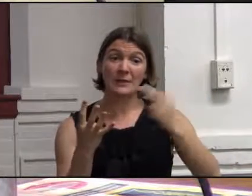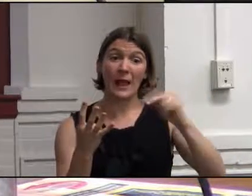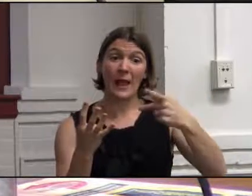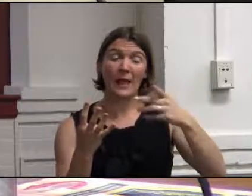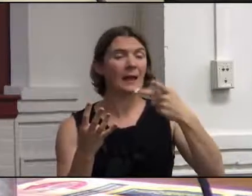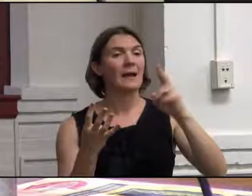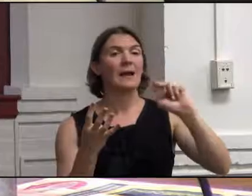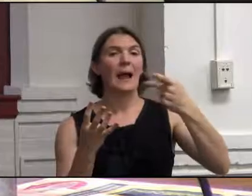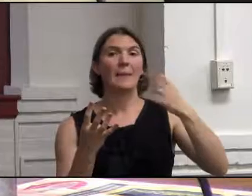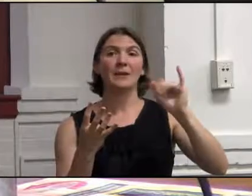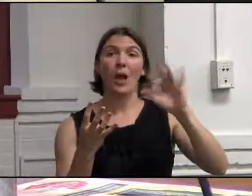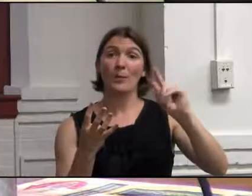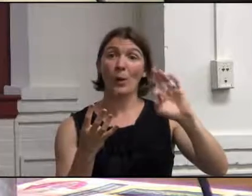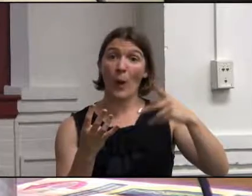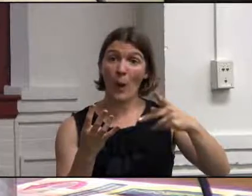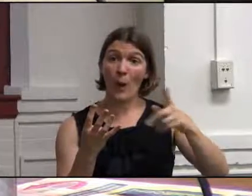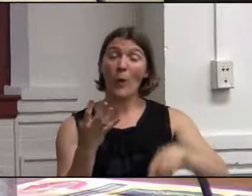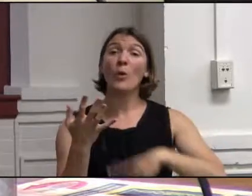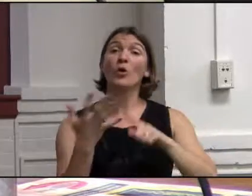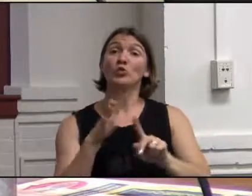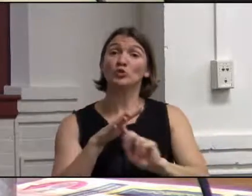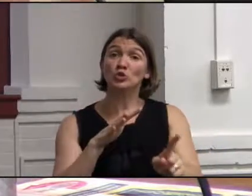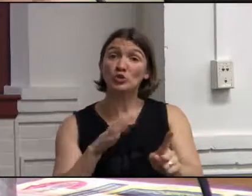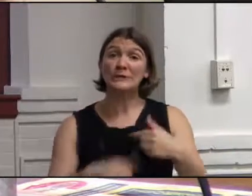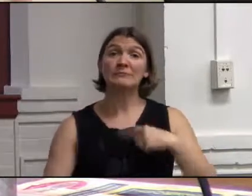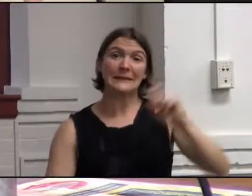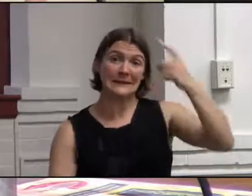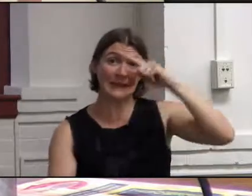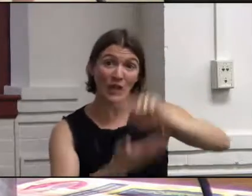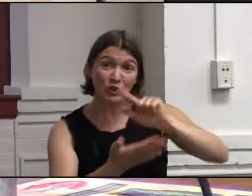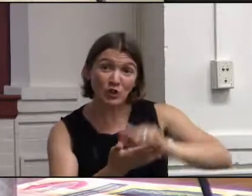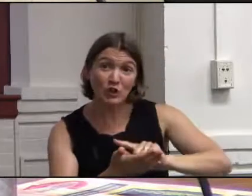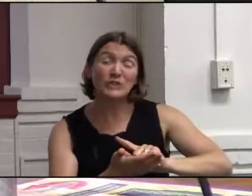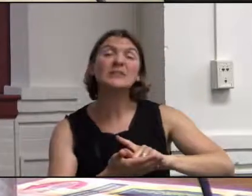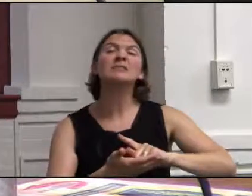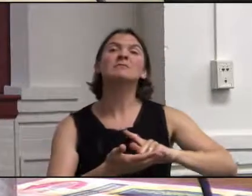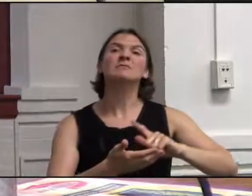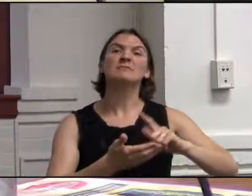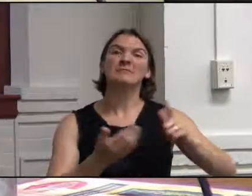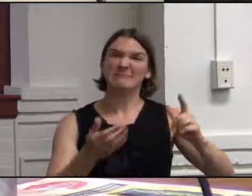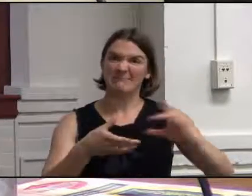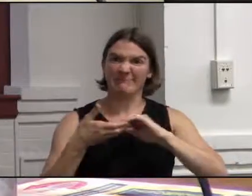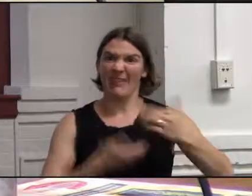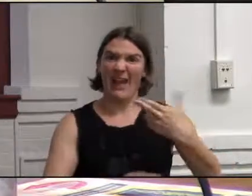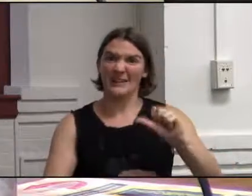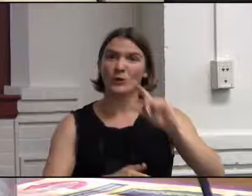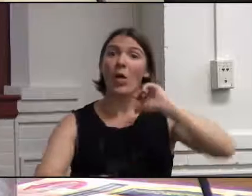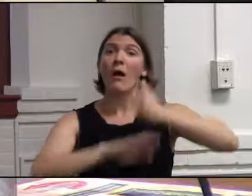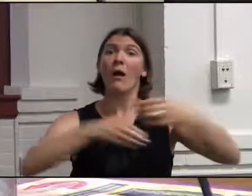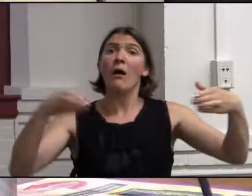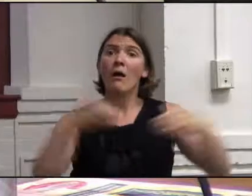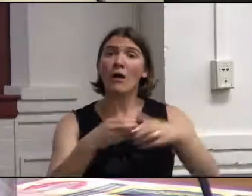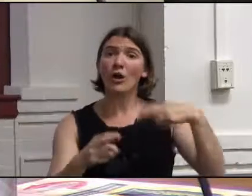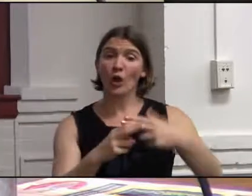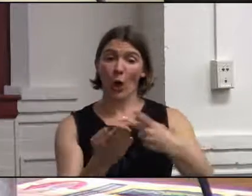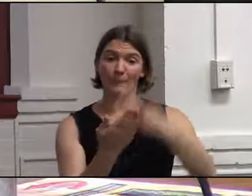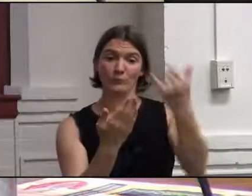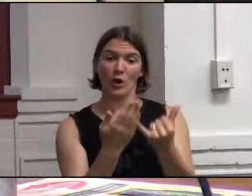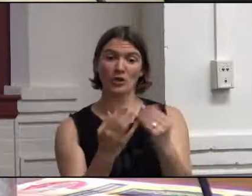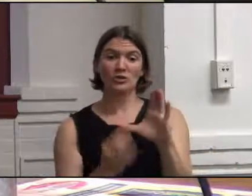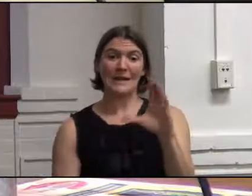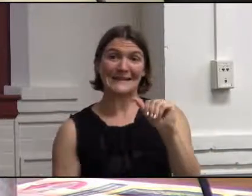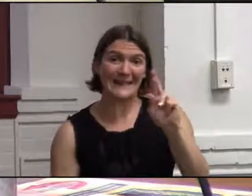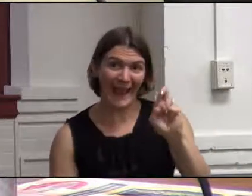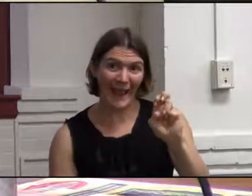state's attorney's office, the retreat in the high school, to form something called Project CARE, which is a community approach to recovery